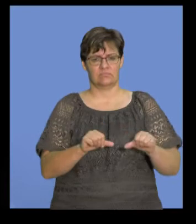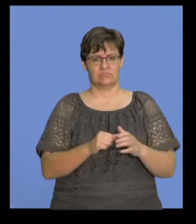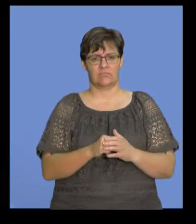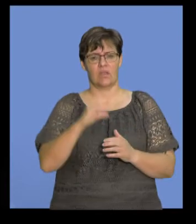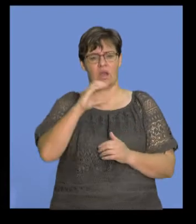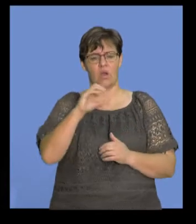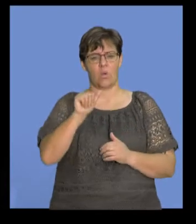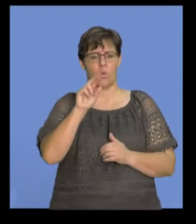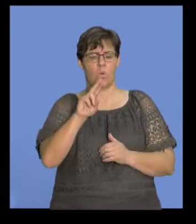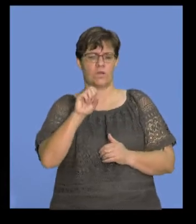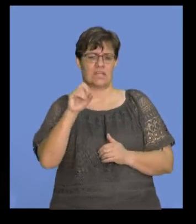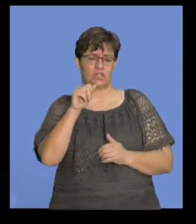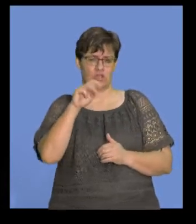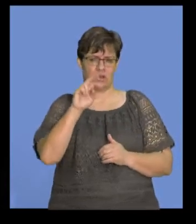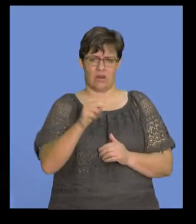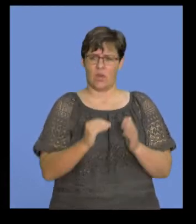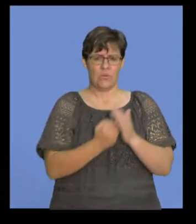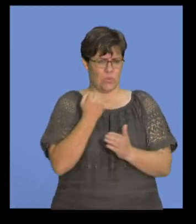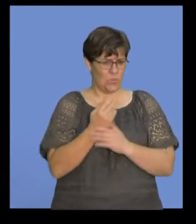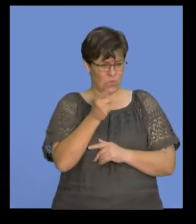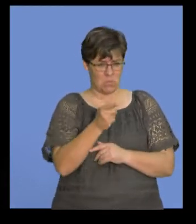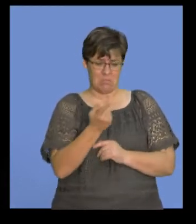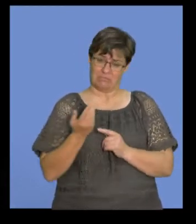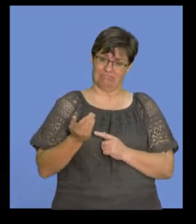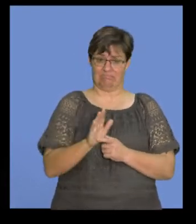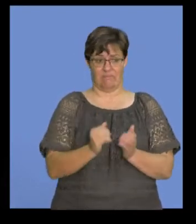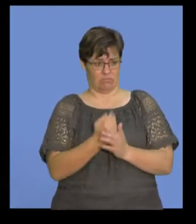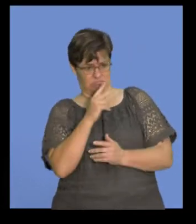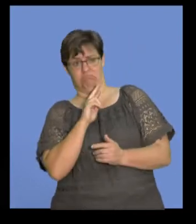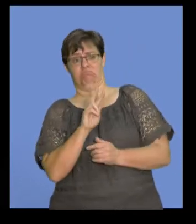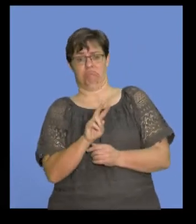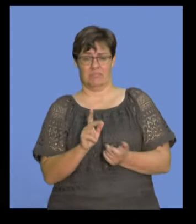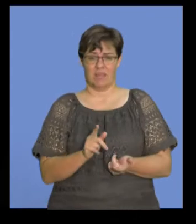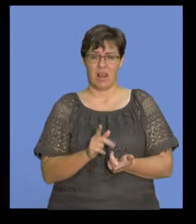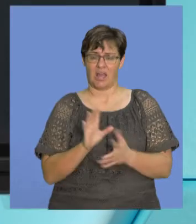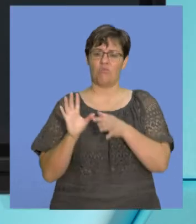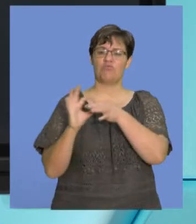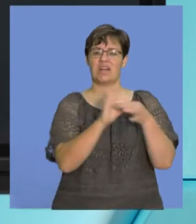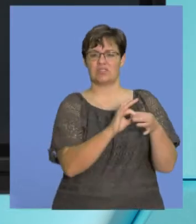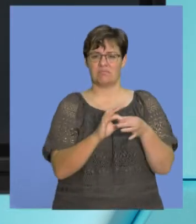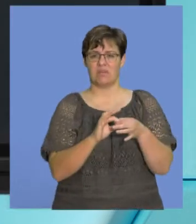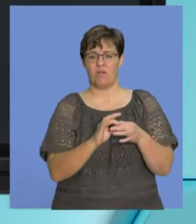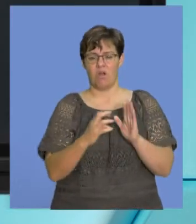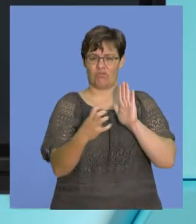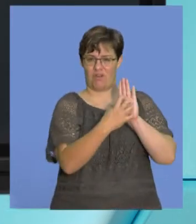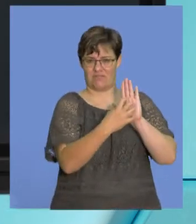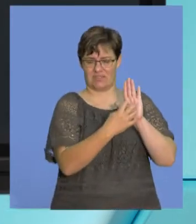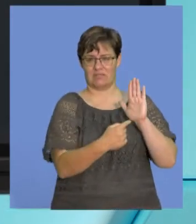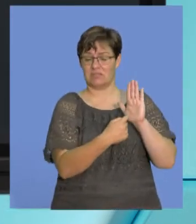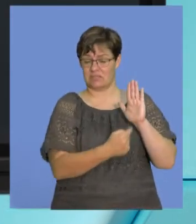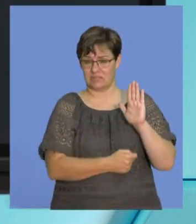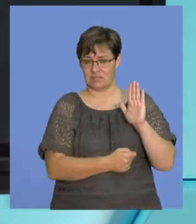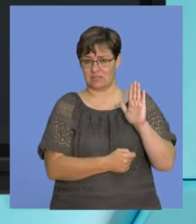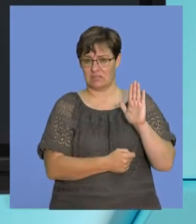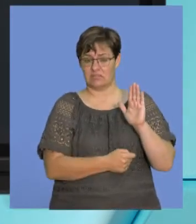is causation, a new term that you might be exposed to, but we often refer to relationships on a graph, and we